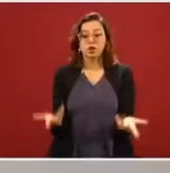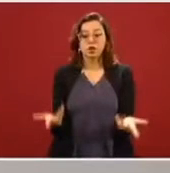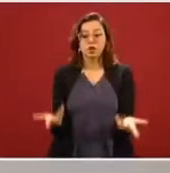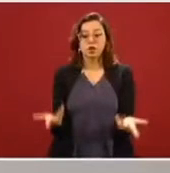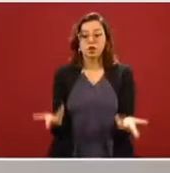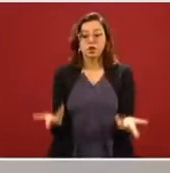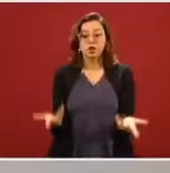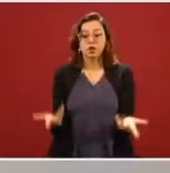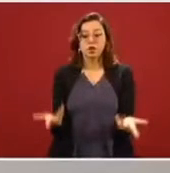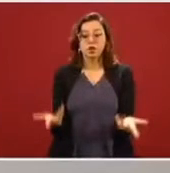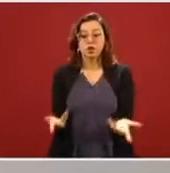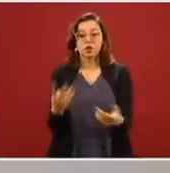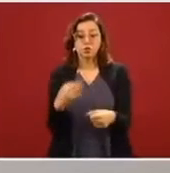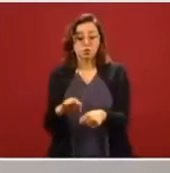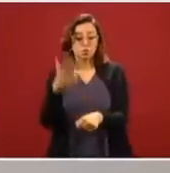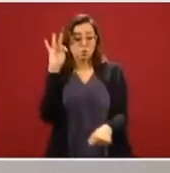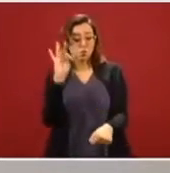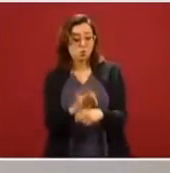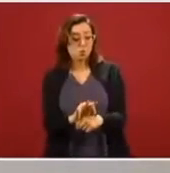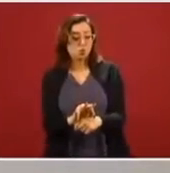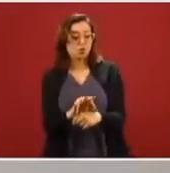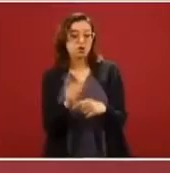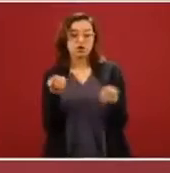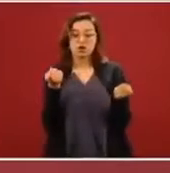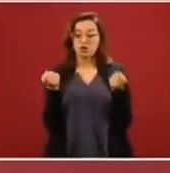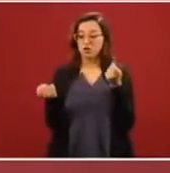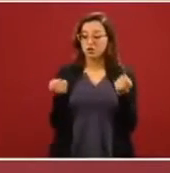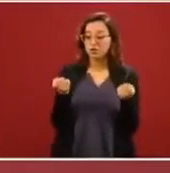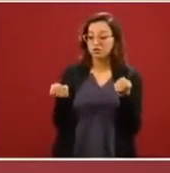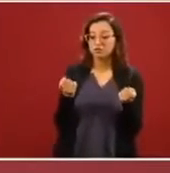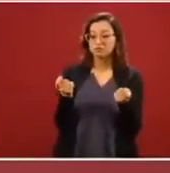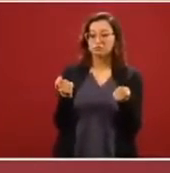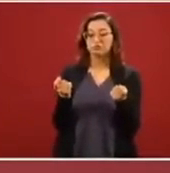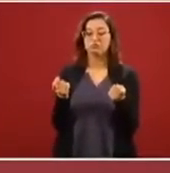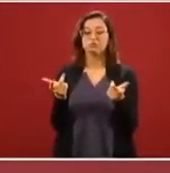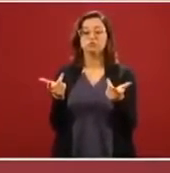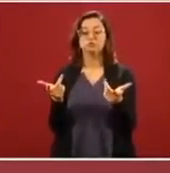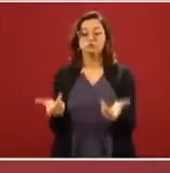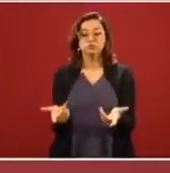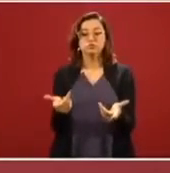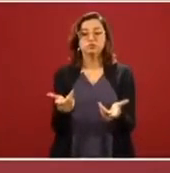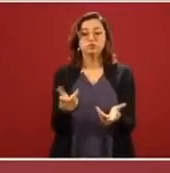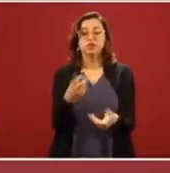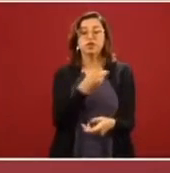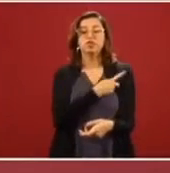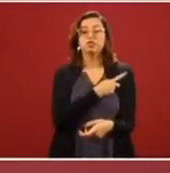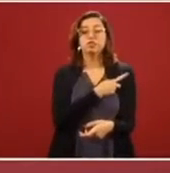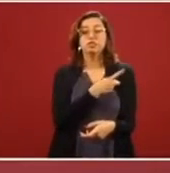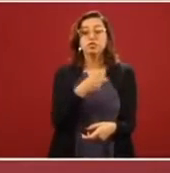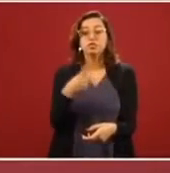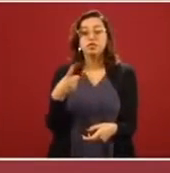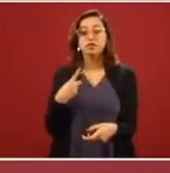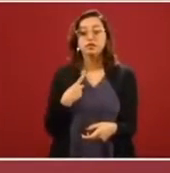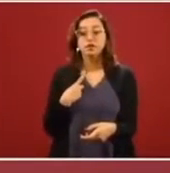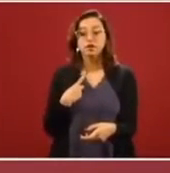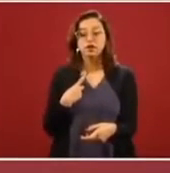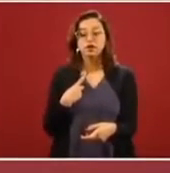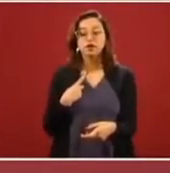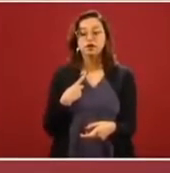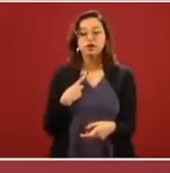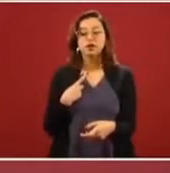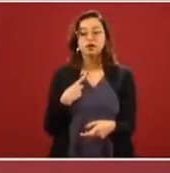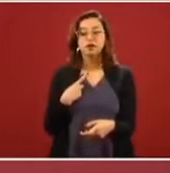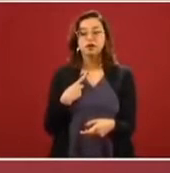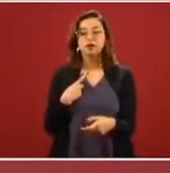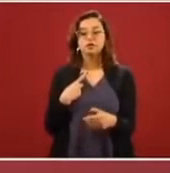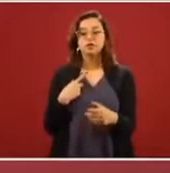prevention, de control and de control epidemias of epidemics deben hacerse needs to be de done acuerdo a